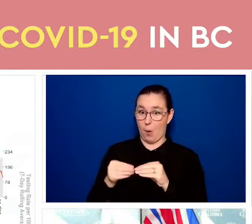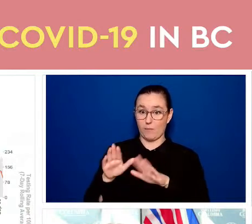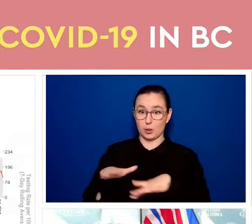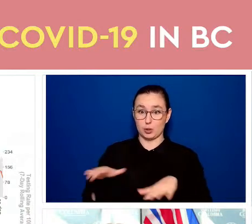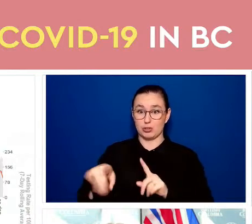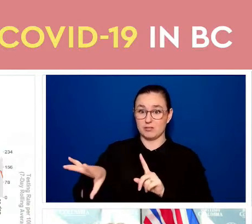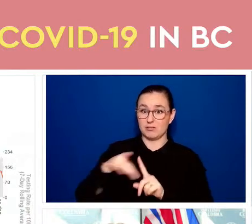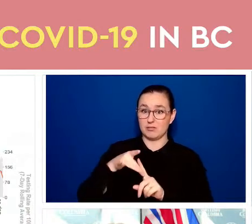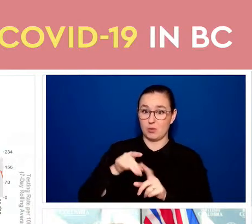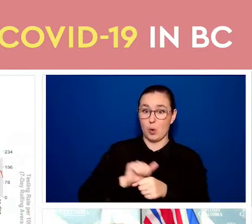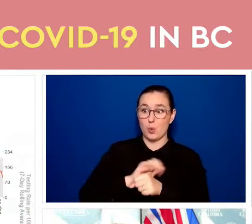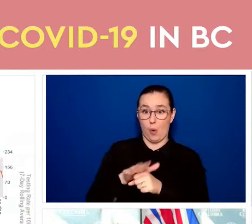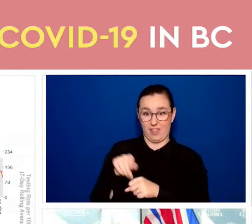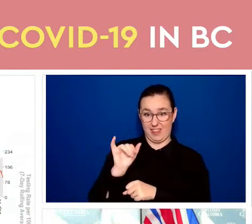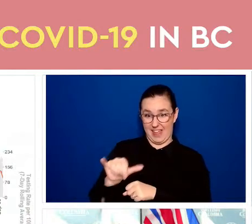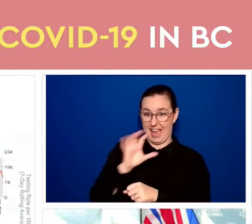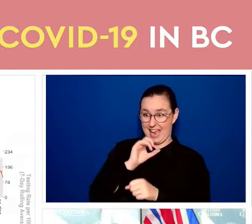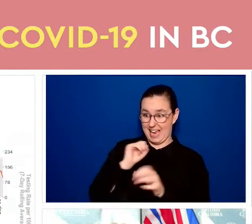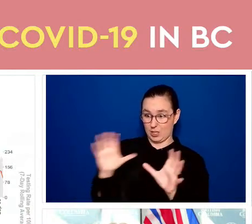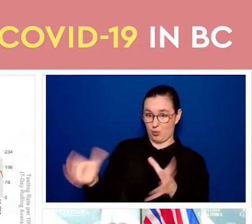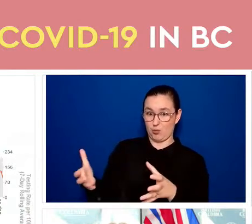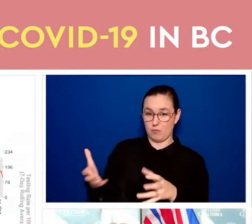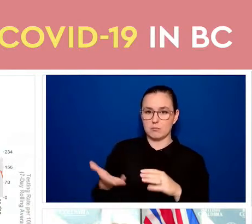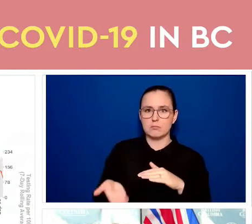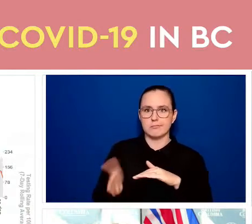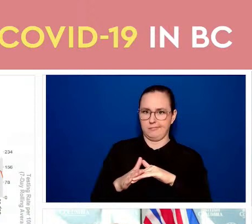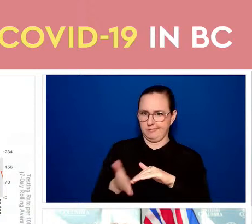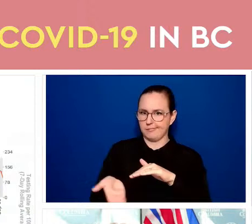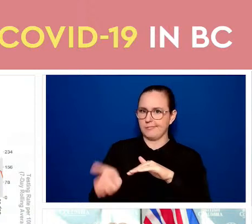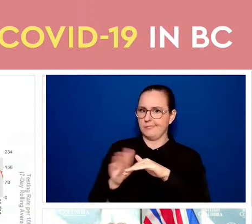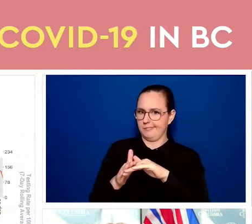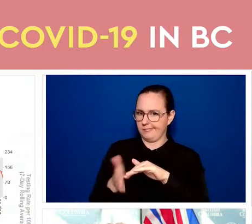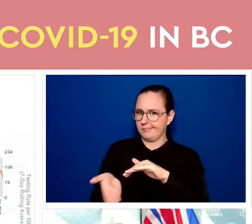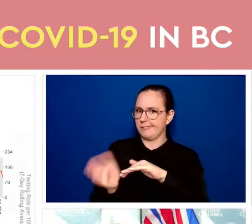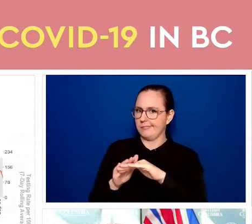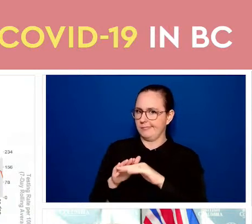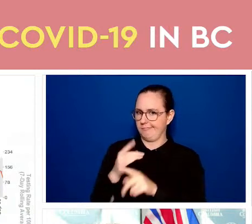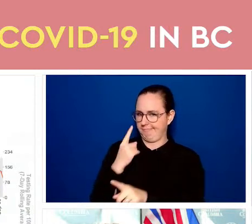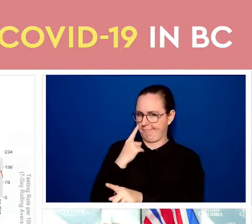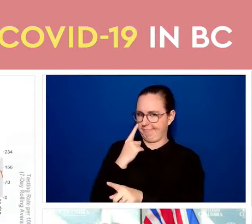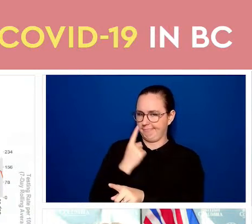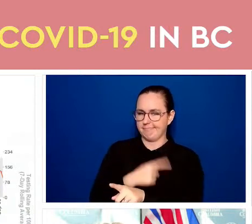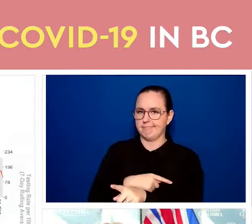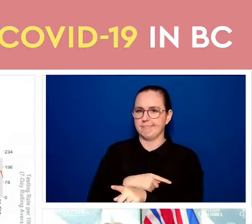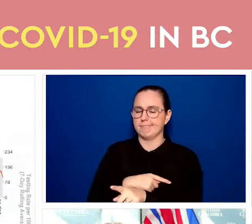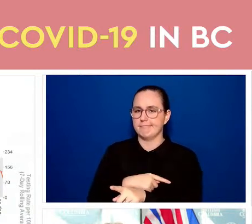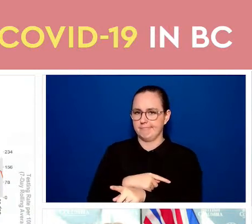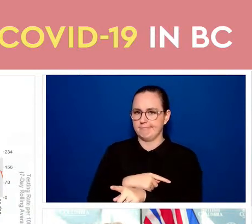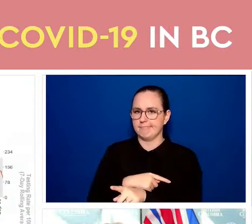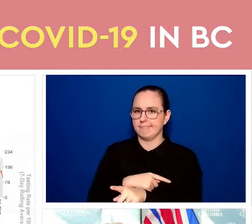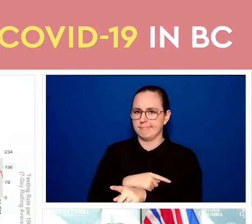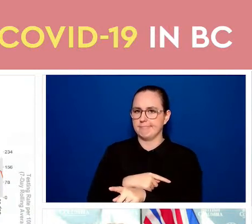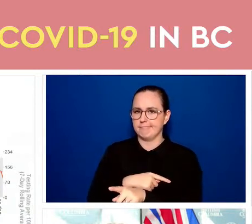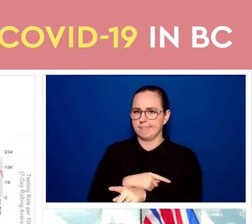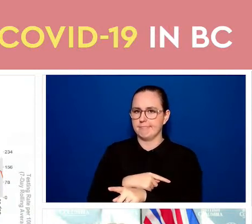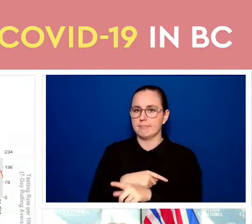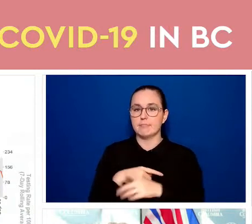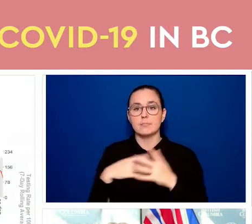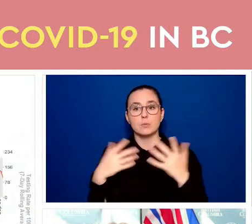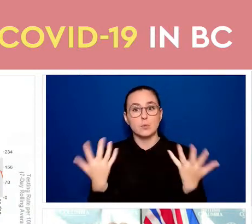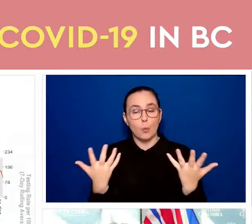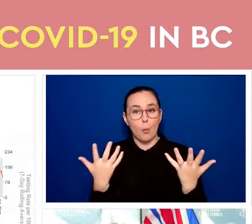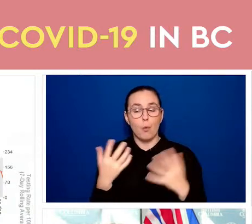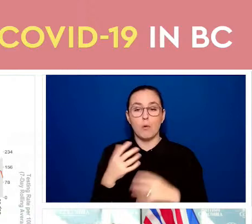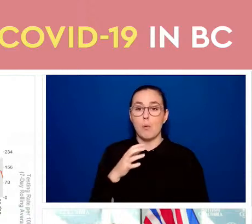in particular. We are seeing it come down. Even though testing is going up, the percent positivity is decreasing in older